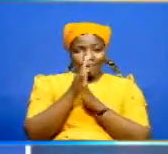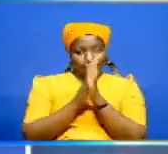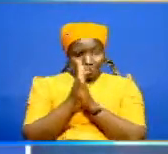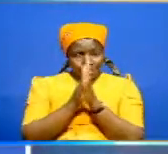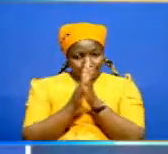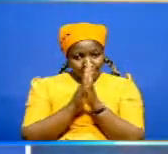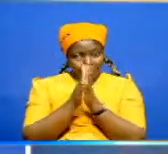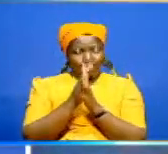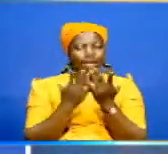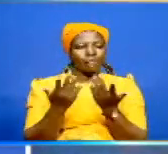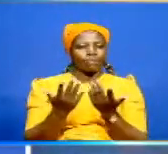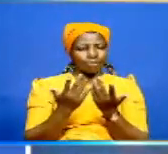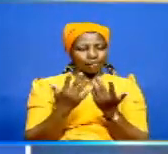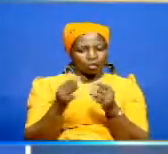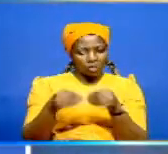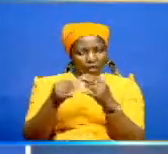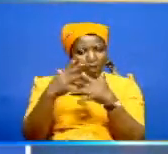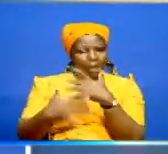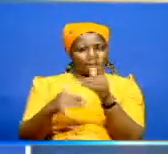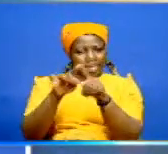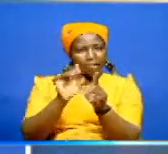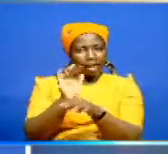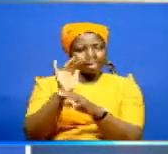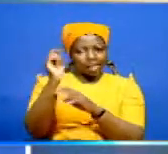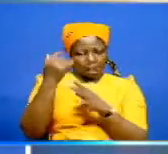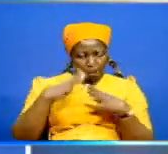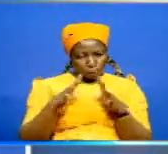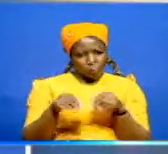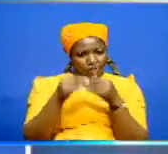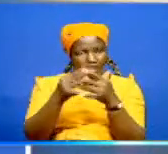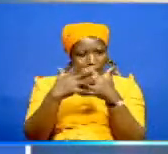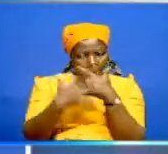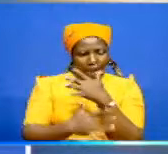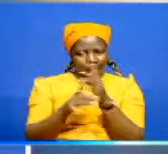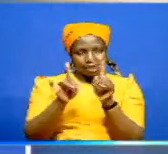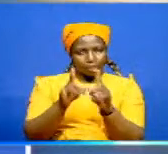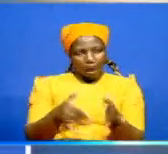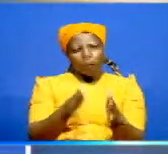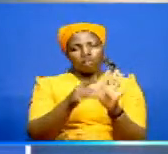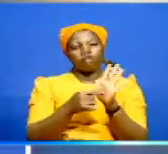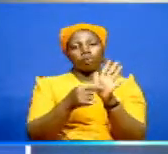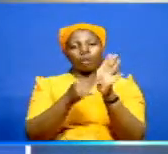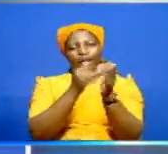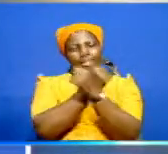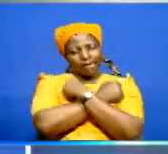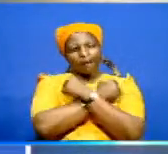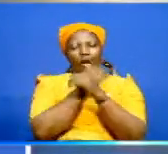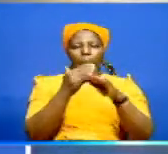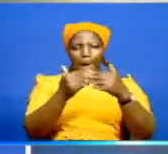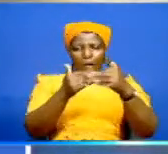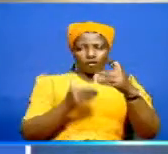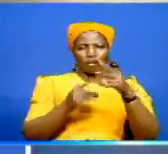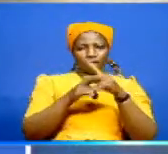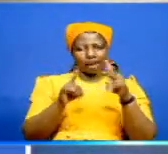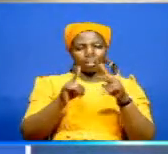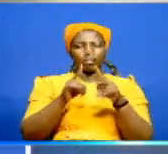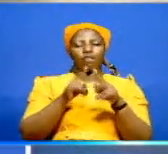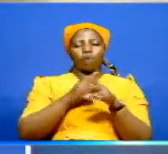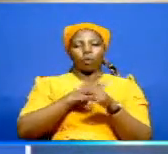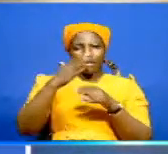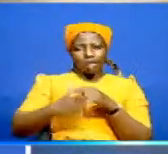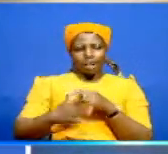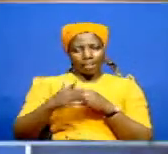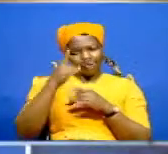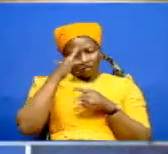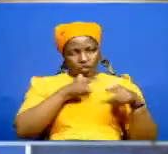on Kenyans to donate blood as their way of showing love ahead of the start of the Valentine's weekend. Yusuf Farr with the